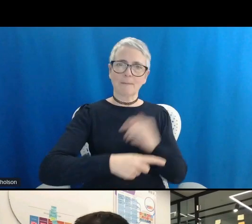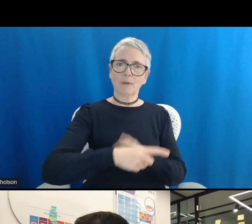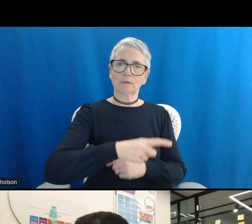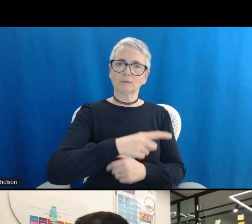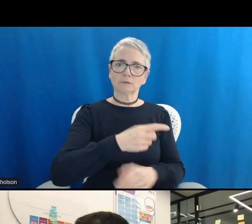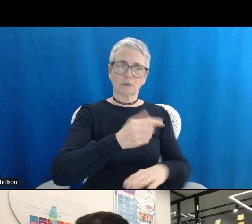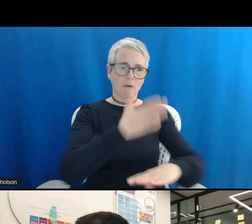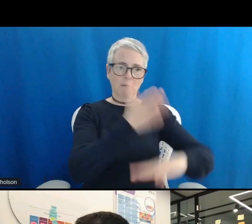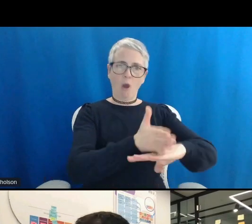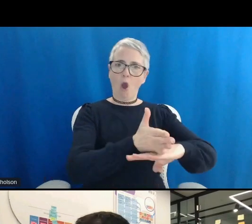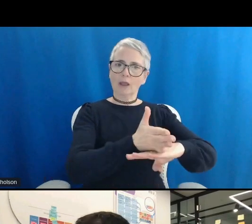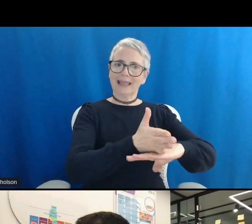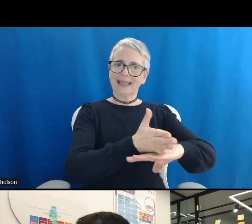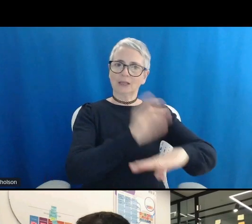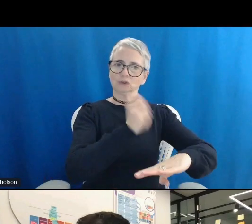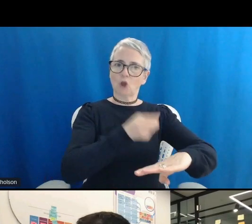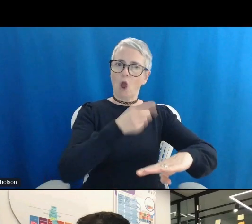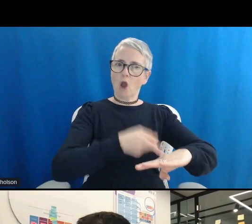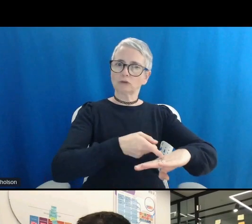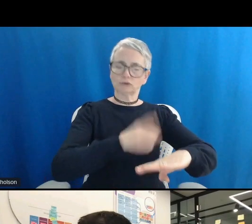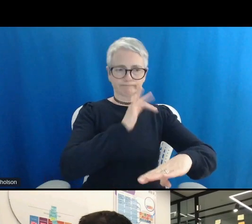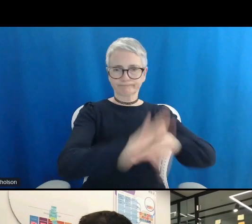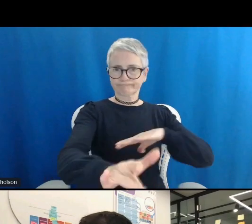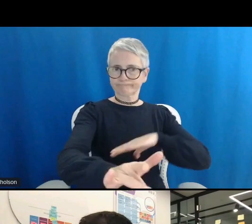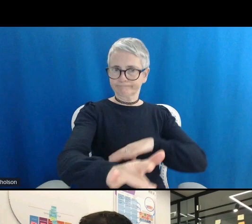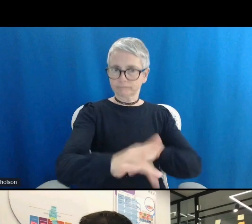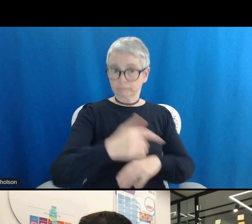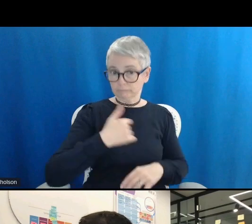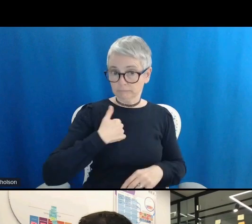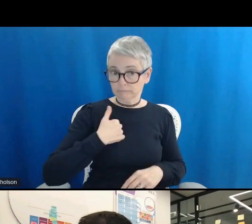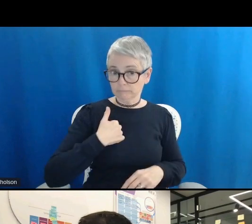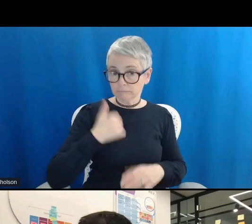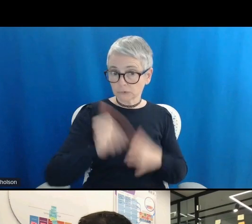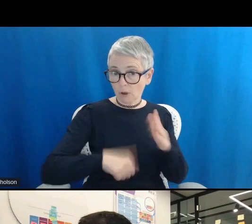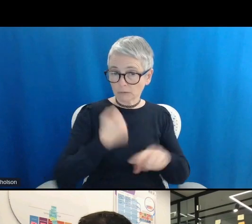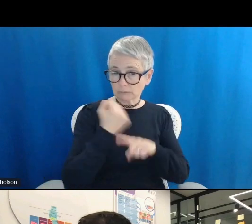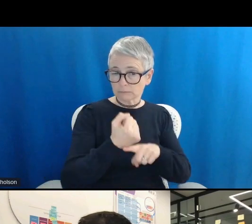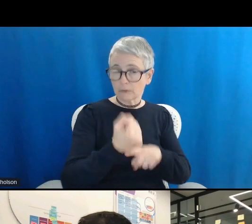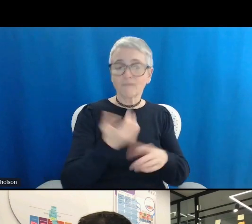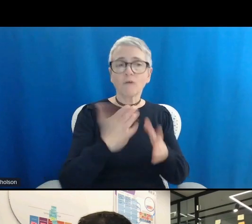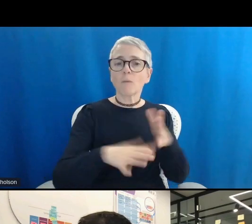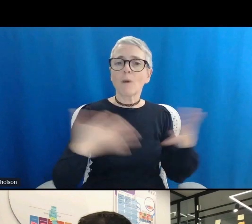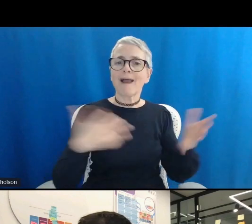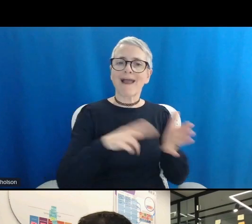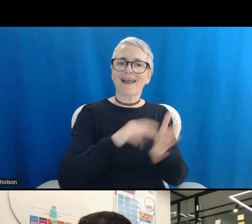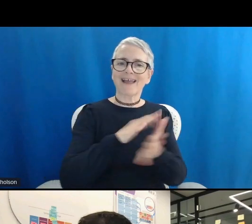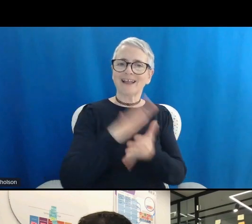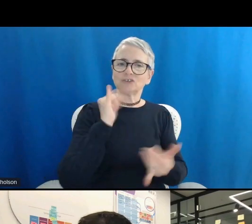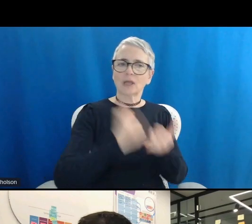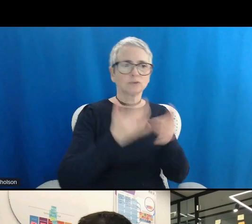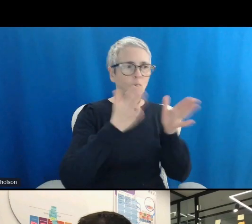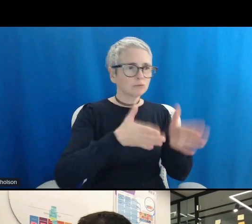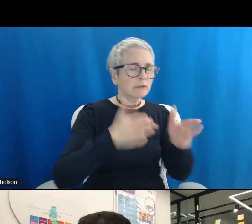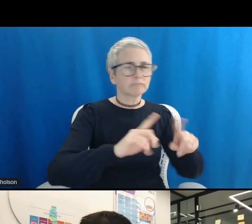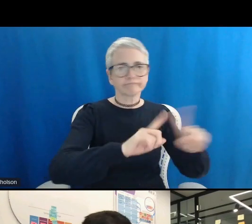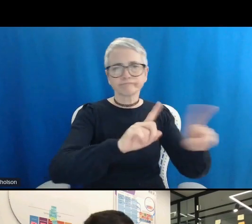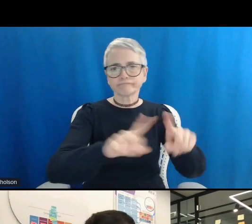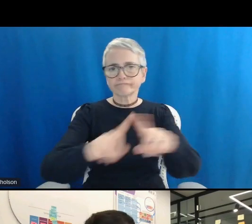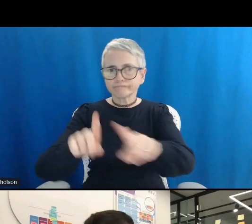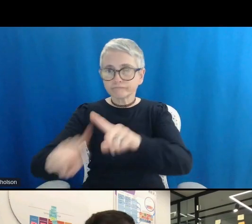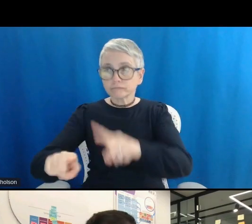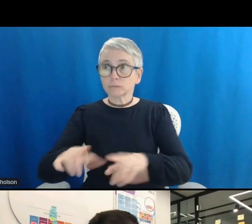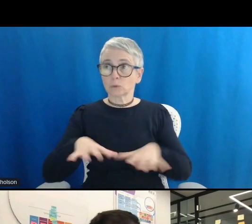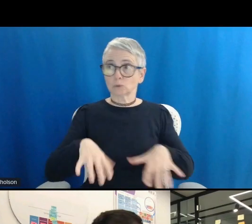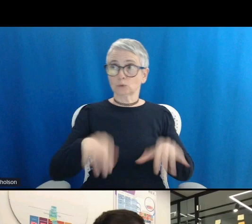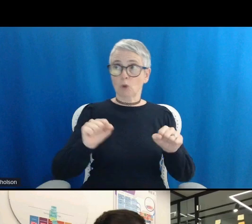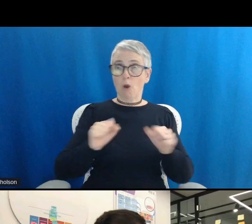from 206 NHS Trust hospitals. It was implemented into law last year at the end of April. It